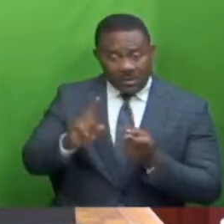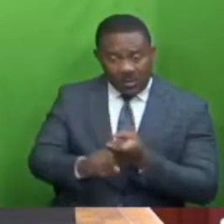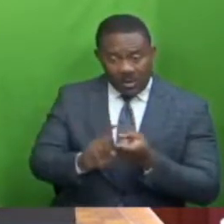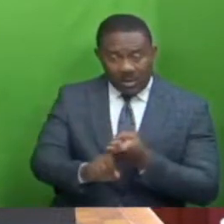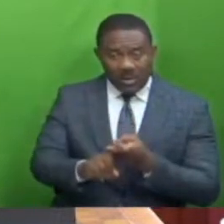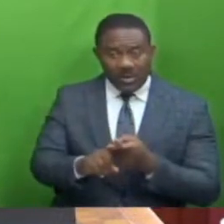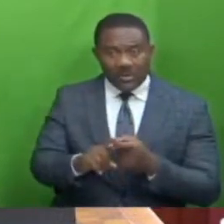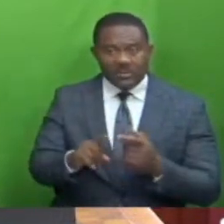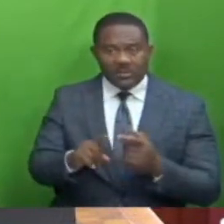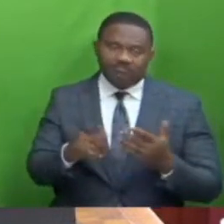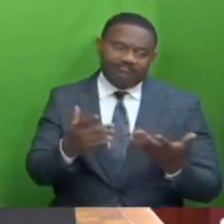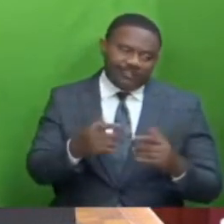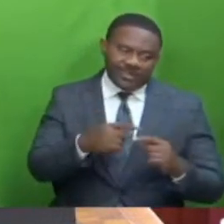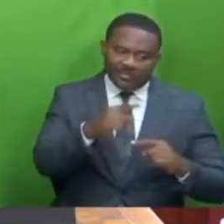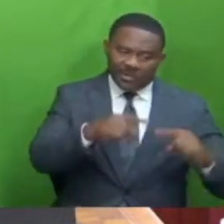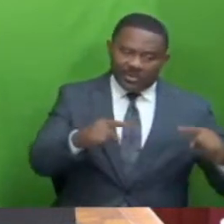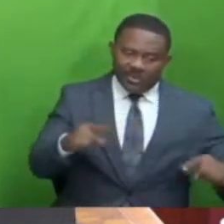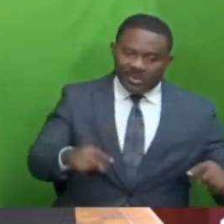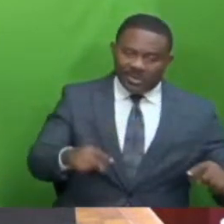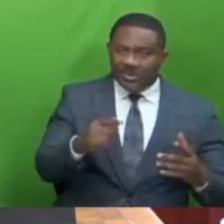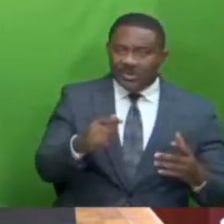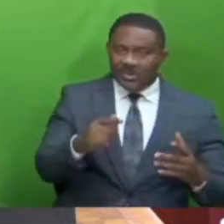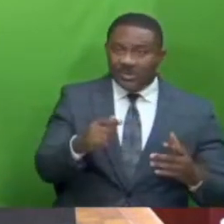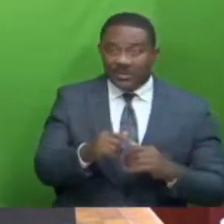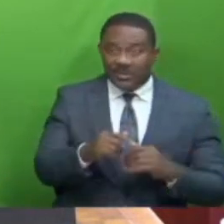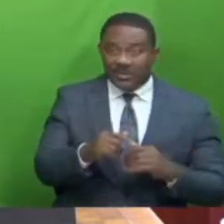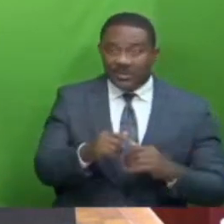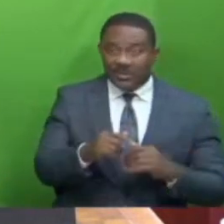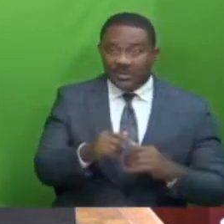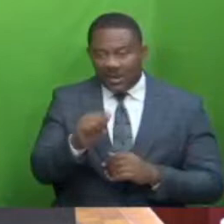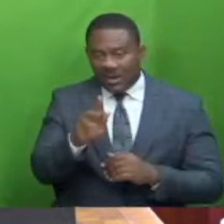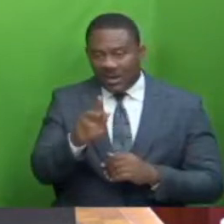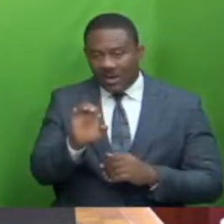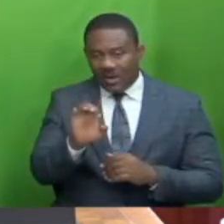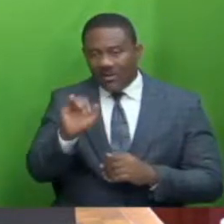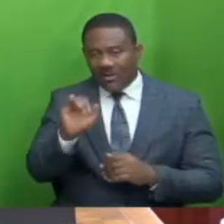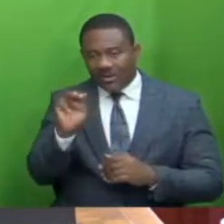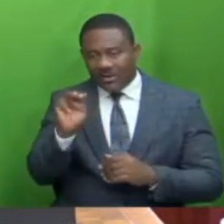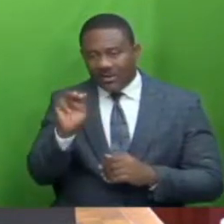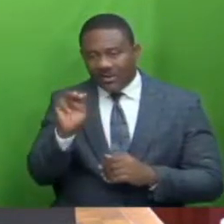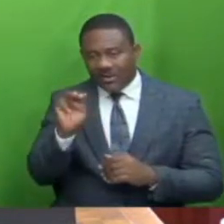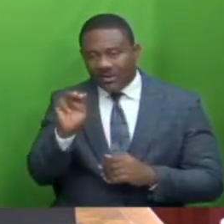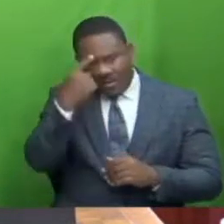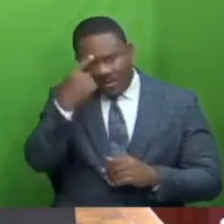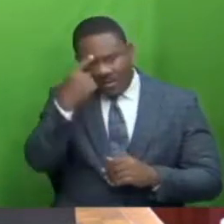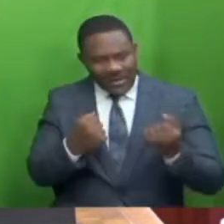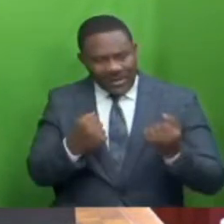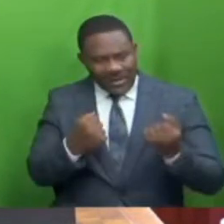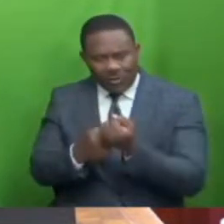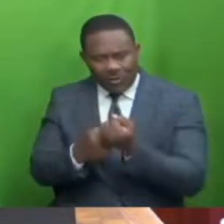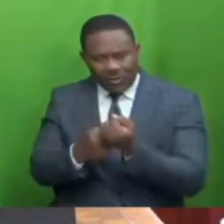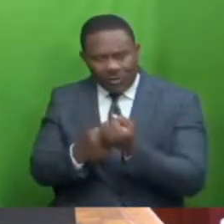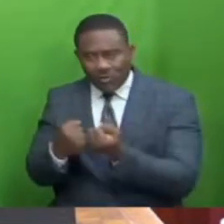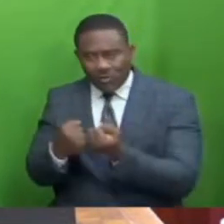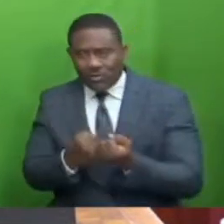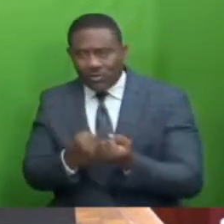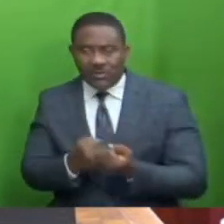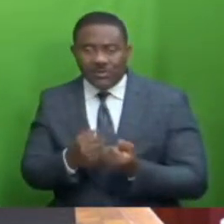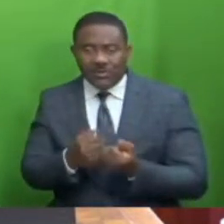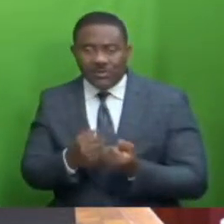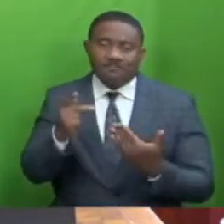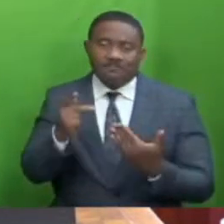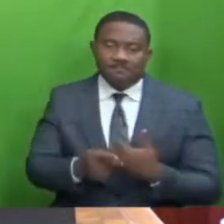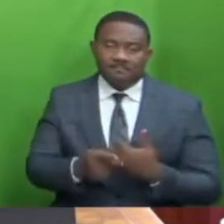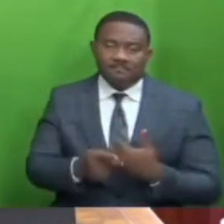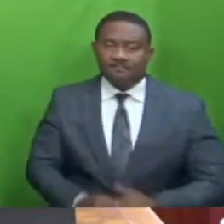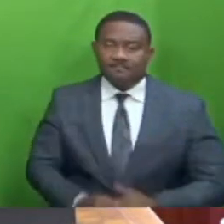both multilaterals at the AFDB and Afri-Exim, and bilaterals for their support under the program.